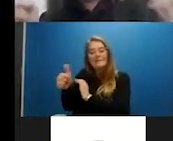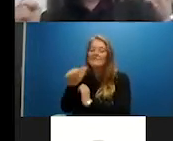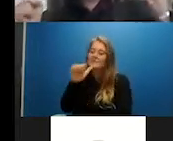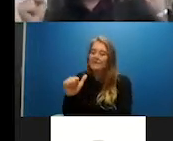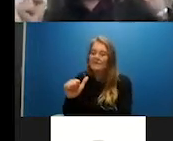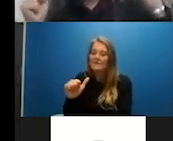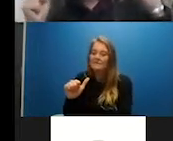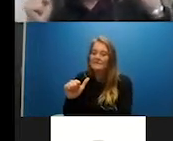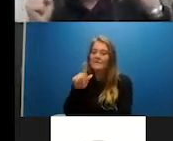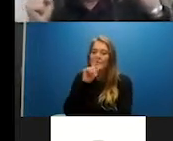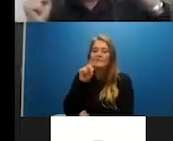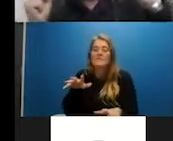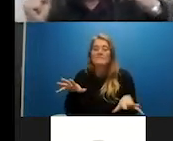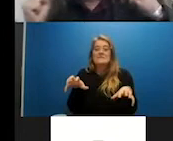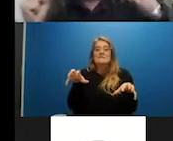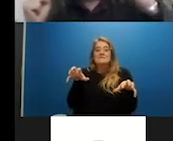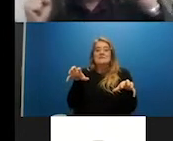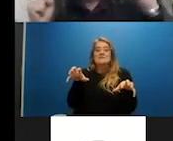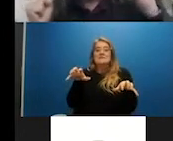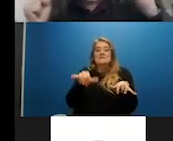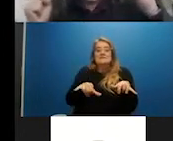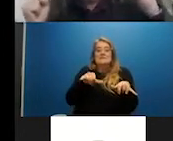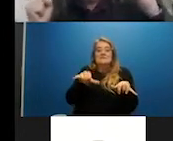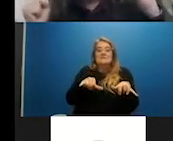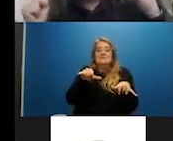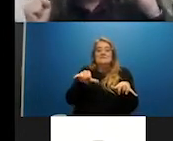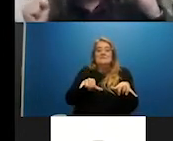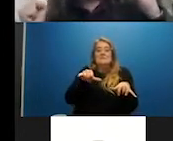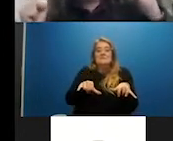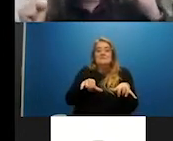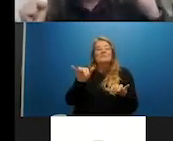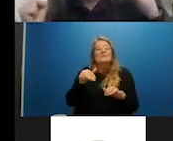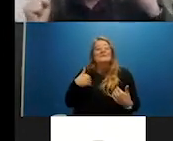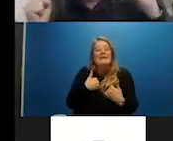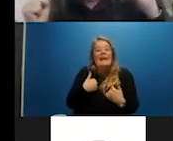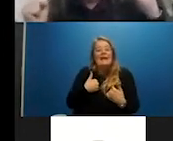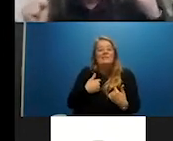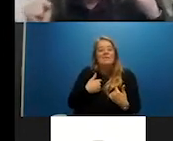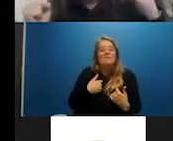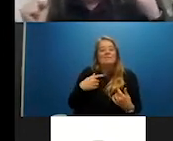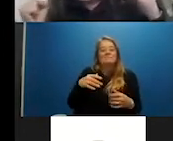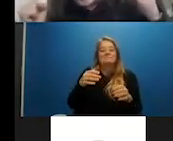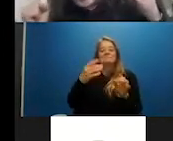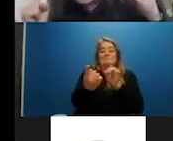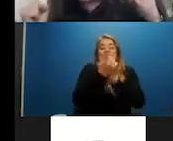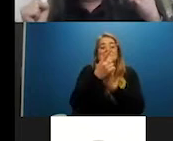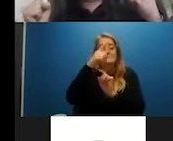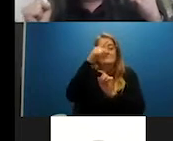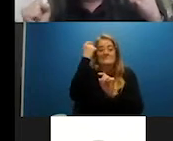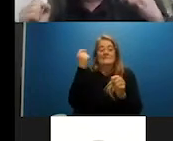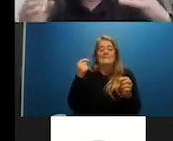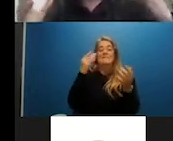staying absolutely still and freeze, so much like a camouflaged animal in the face of a bear, they stay so still, they become depressed in order to